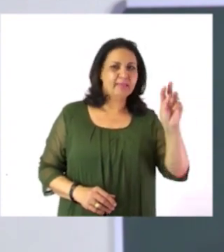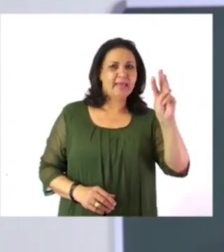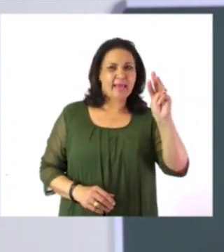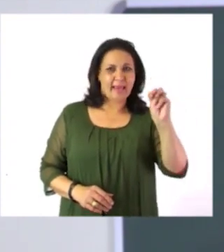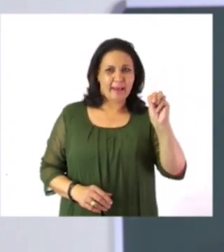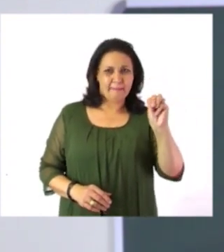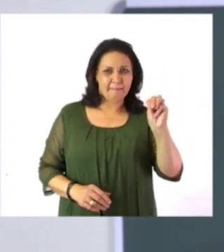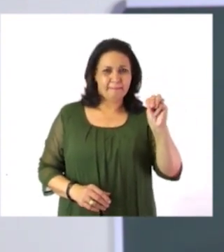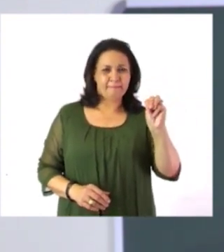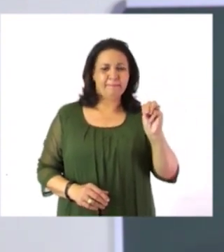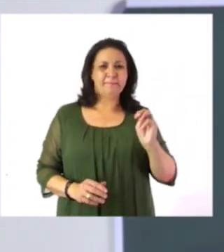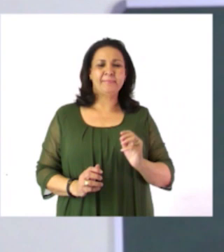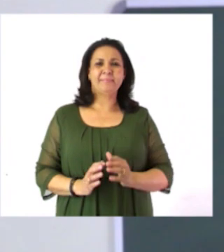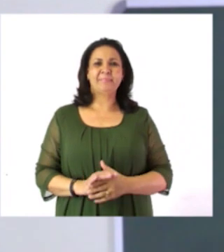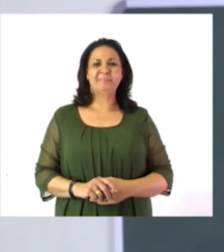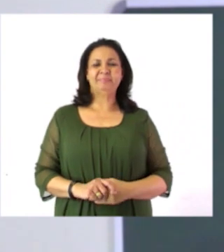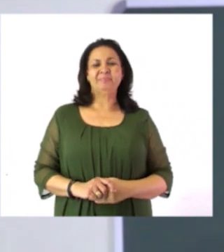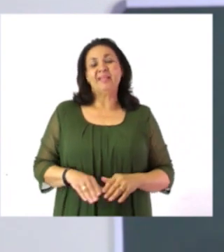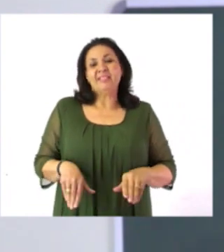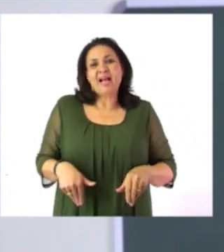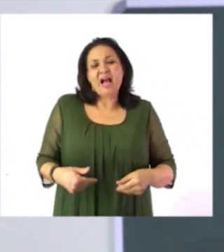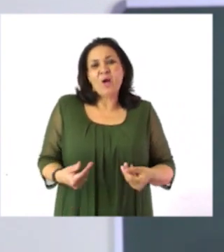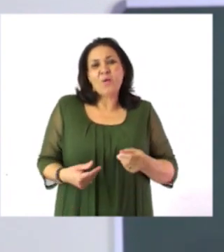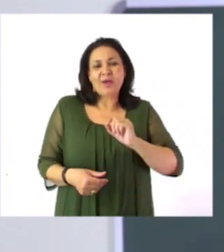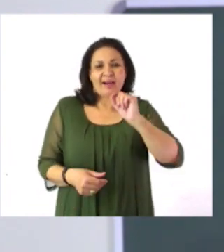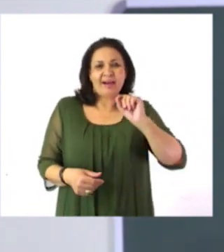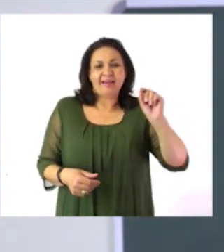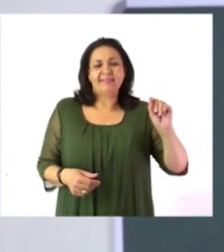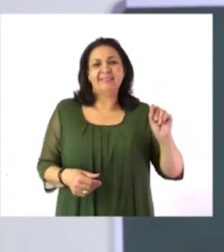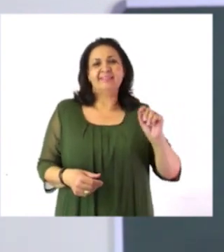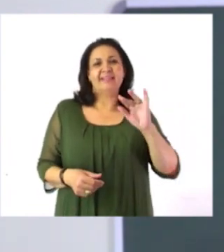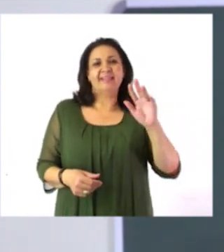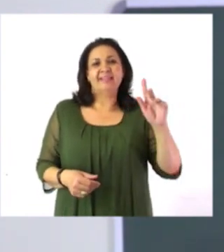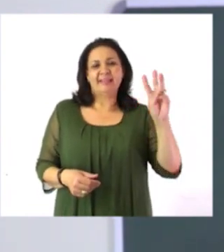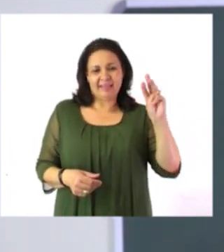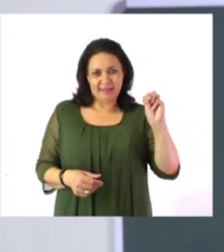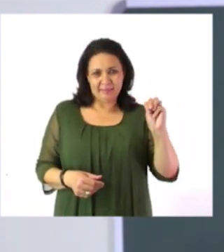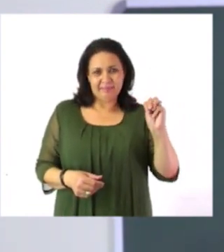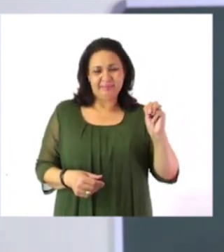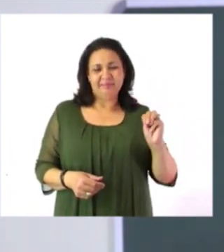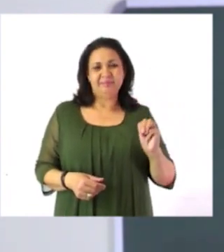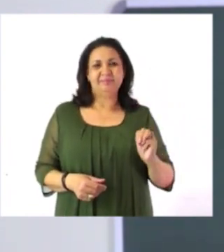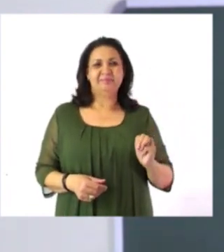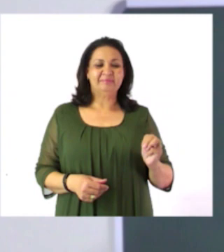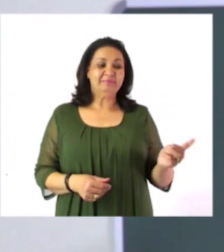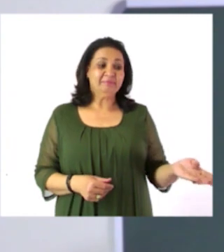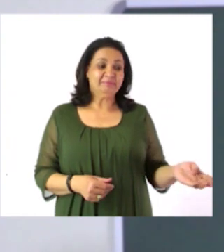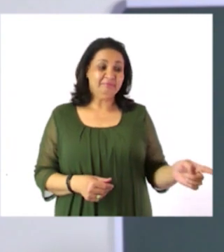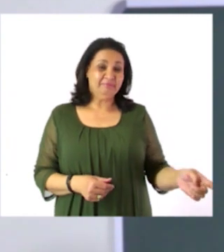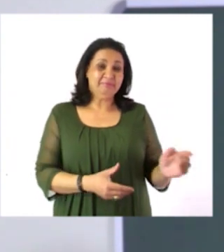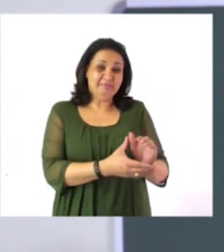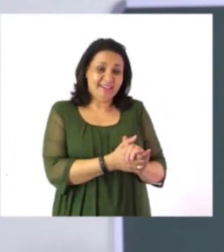and around. That is how we write letter M. Now we will ask our friend to come and